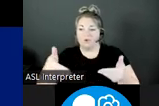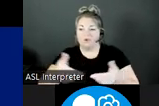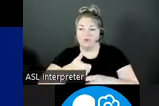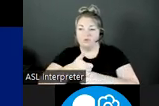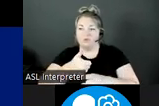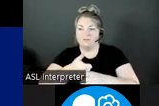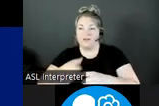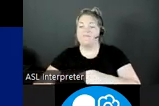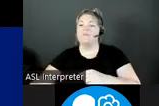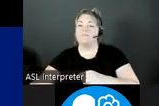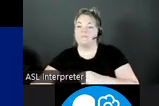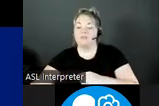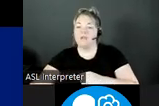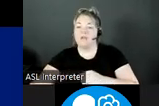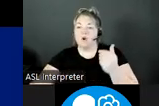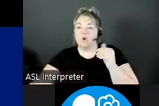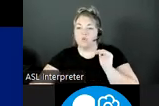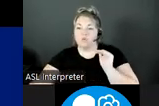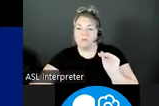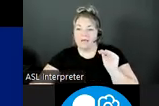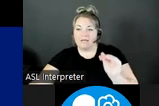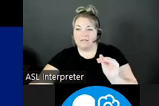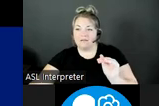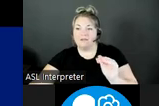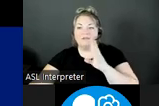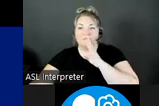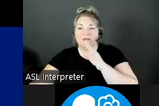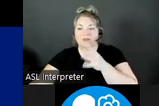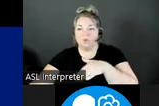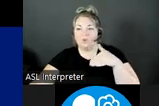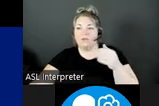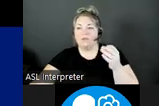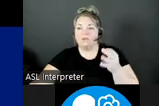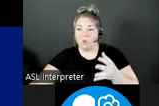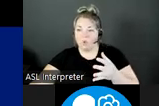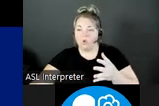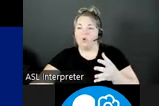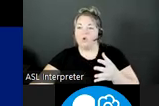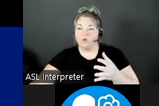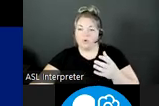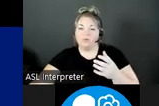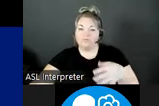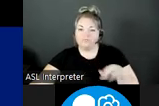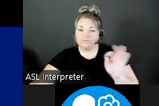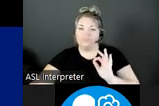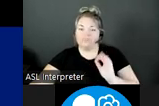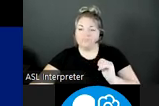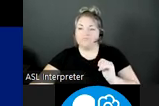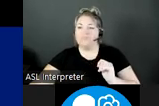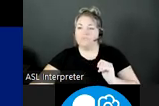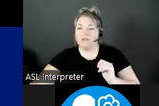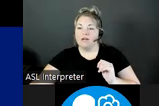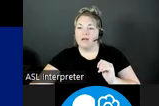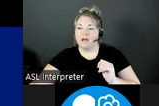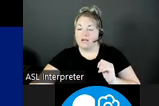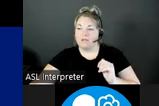yourself. Reminding that speaking slowly is important. We have an interpreter. Try to take a couple of seconds pause